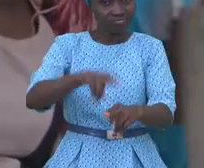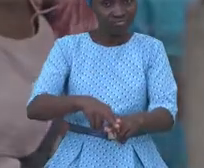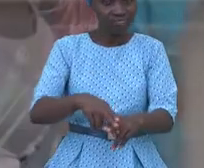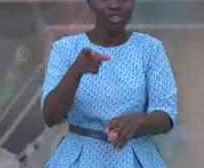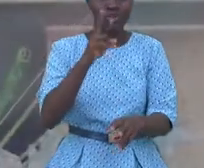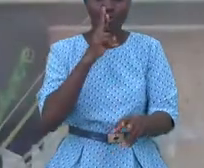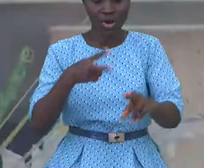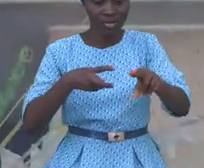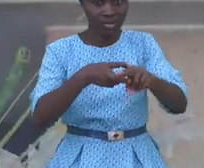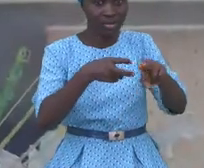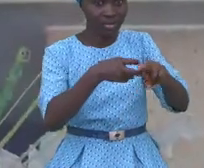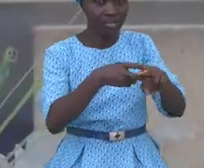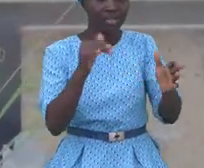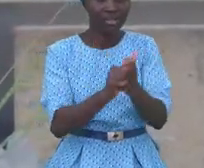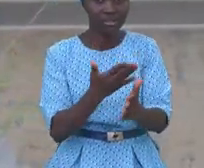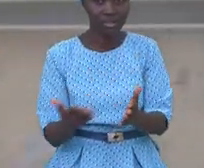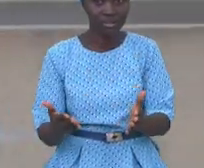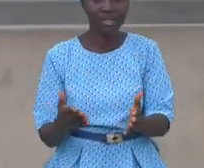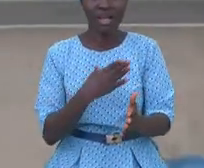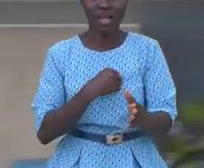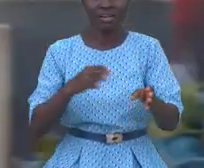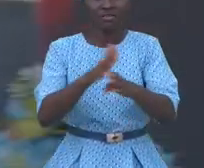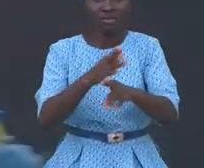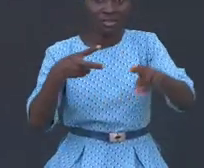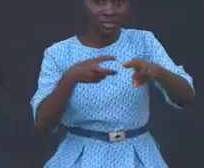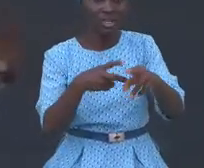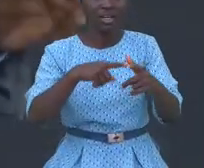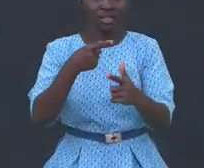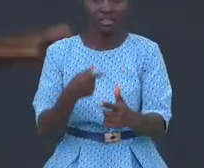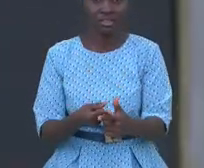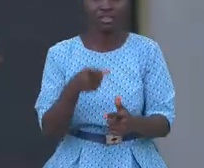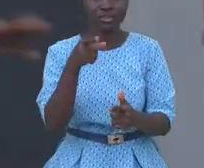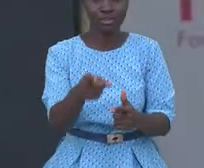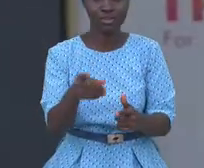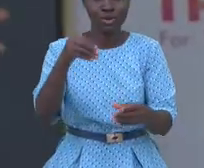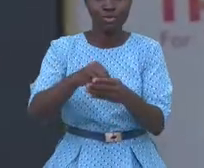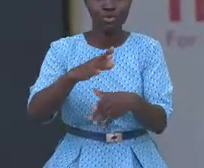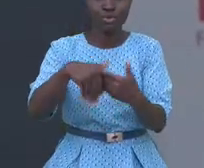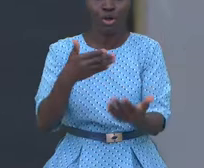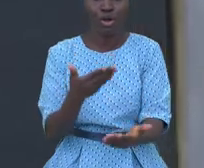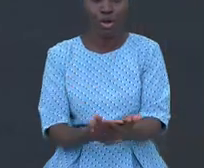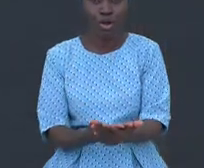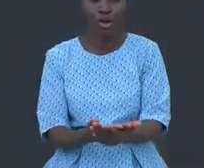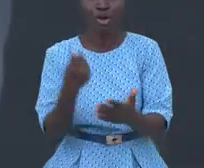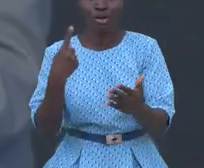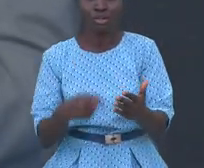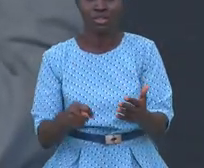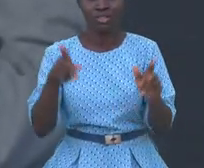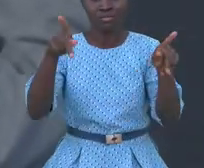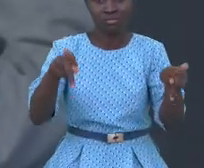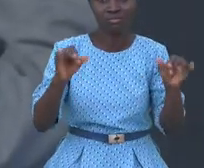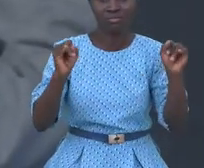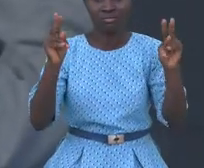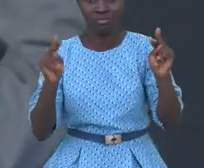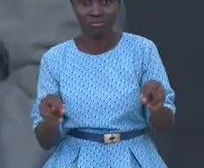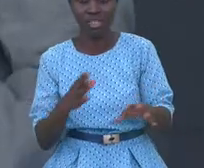that thing and you're going to be so fully charged. And then you put all the, you know, pin number, password. And lo